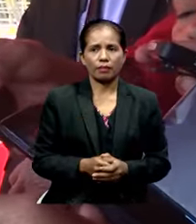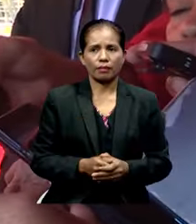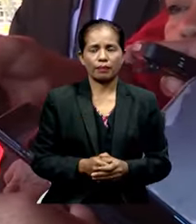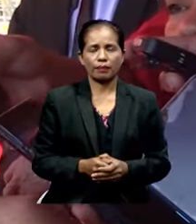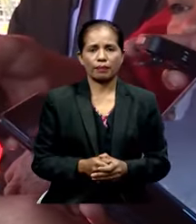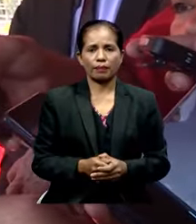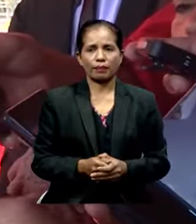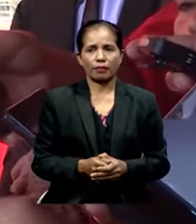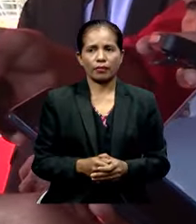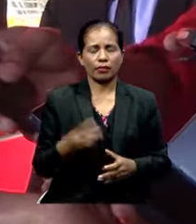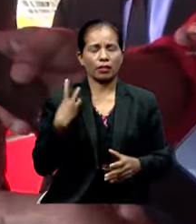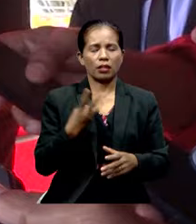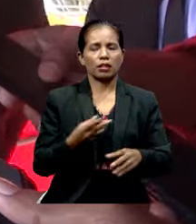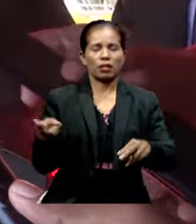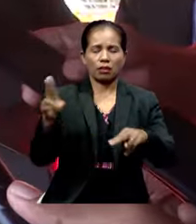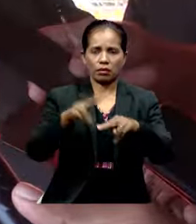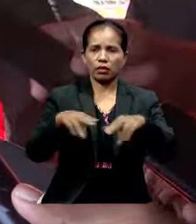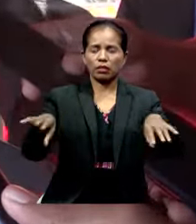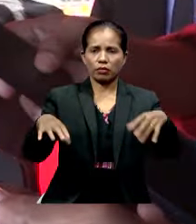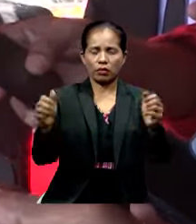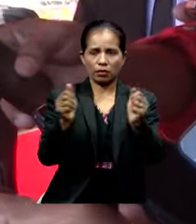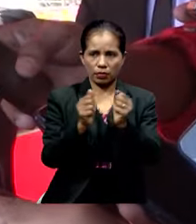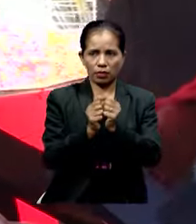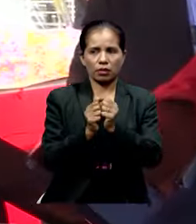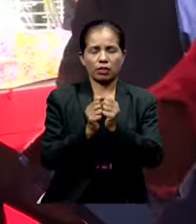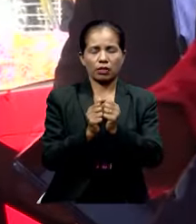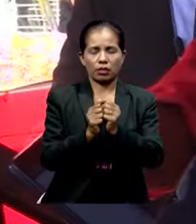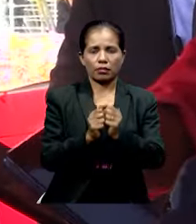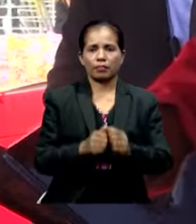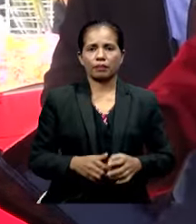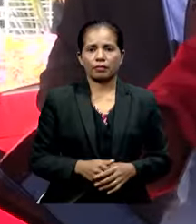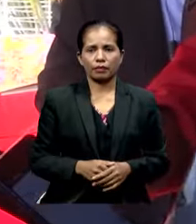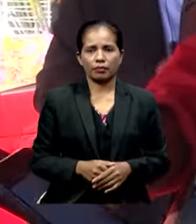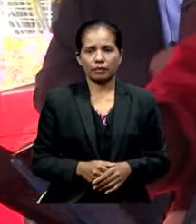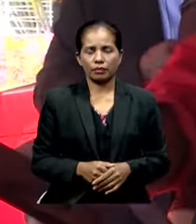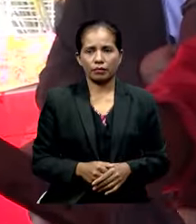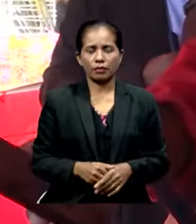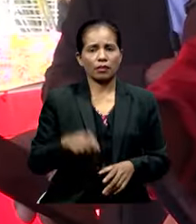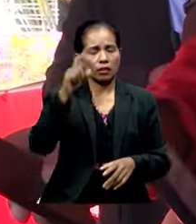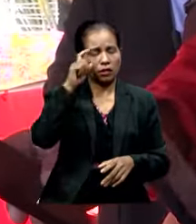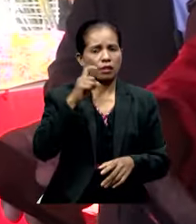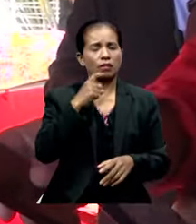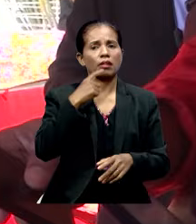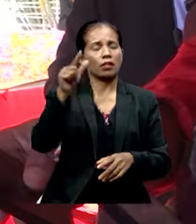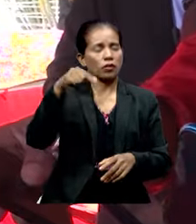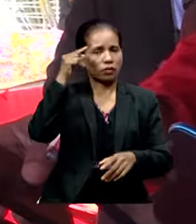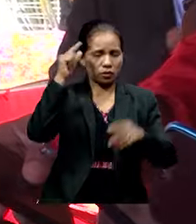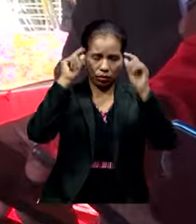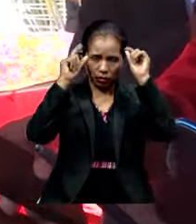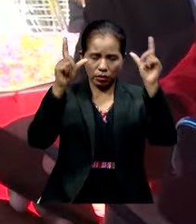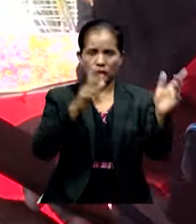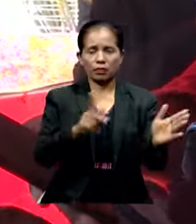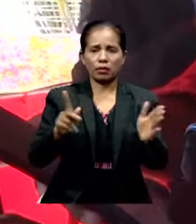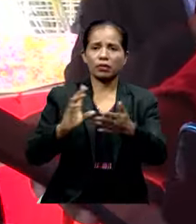a more cooperative relationship. Xanana Guzmán afirma, Governo Timor-Leste ha plano